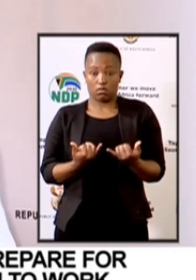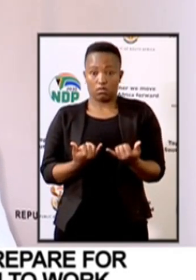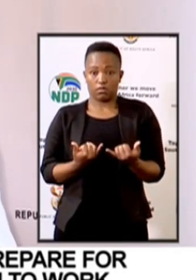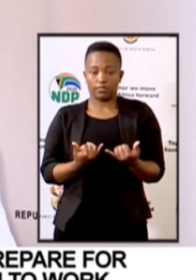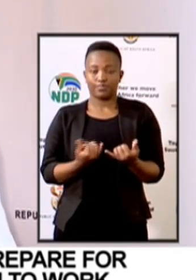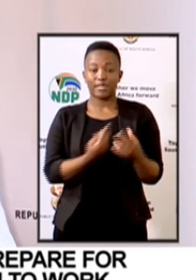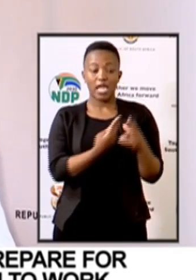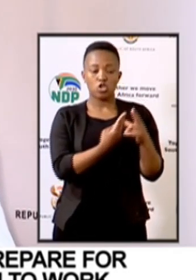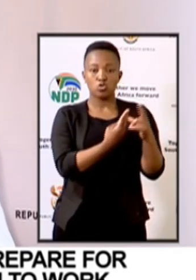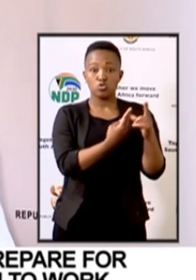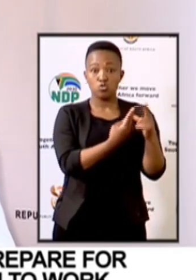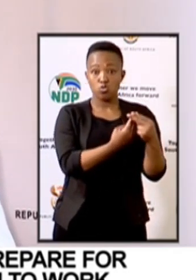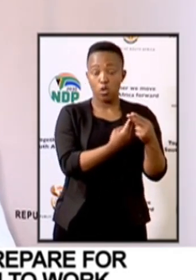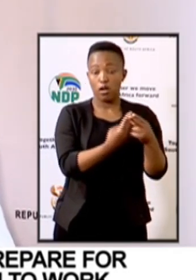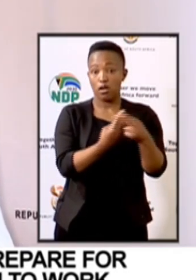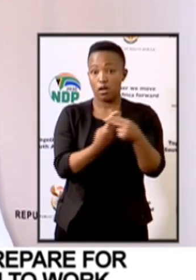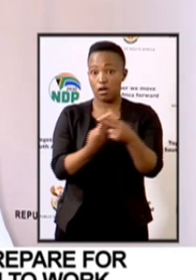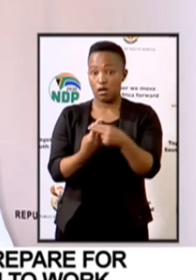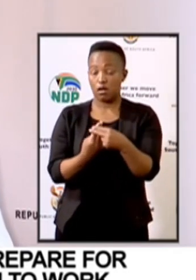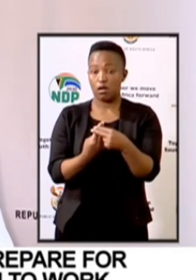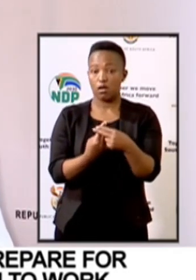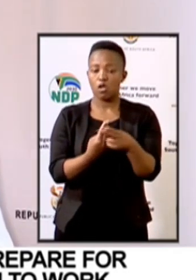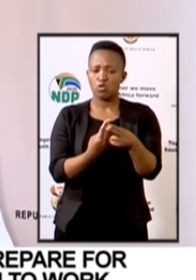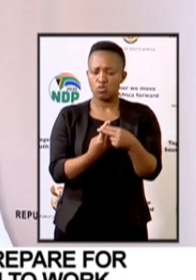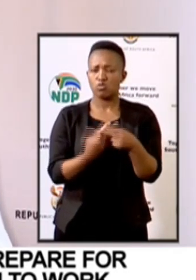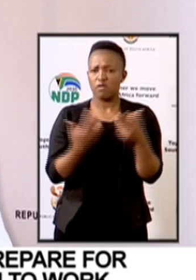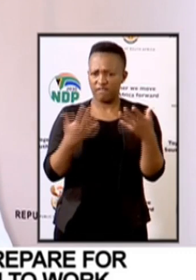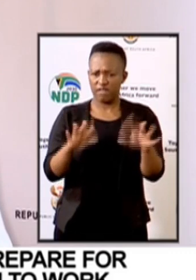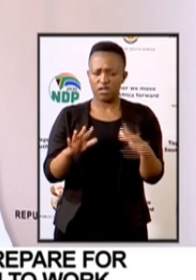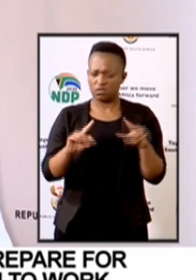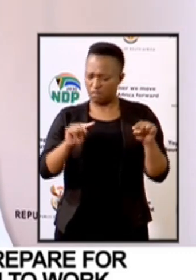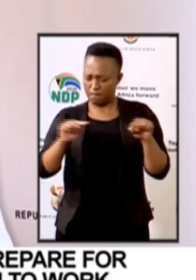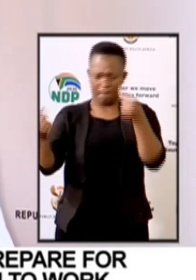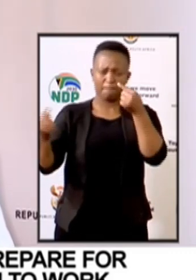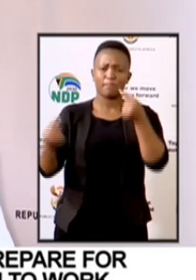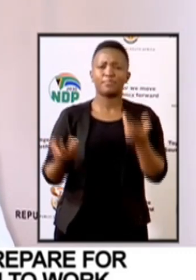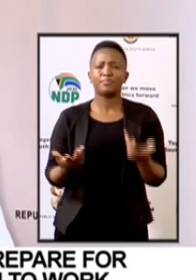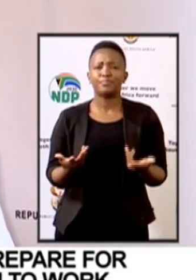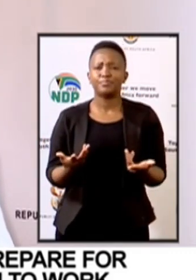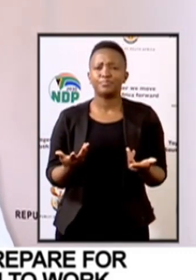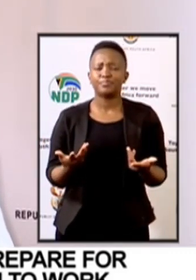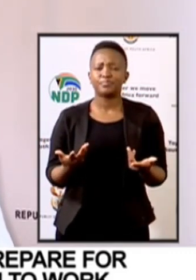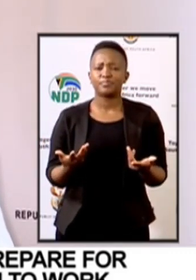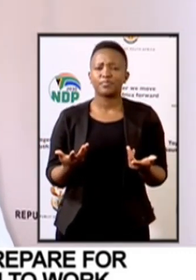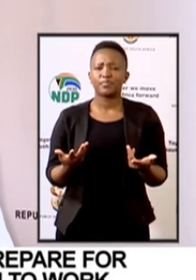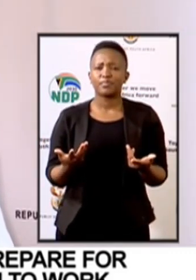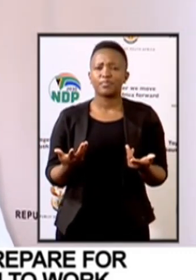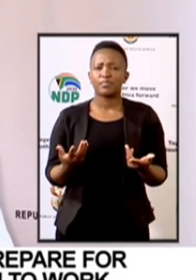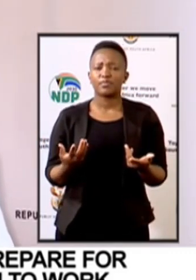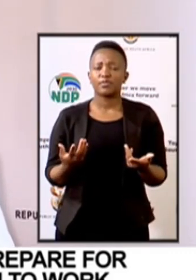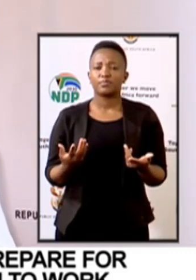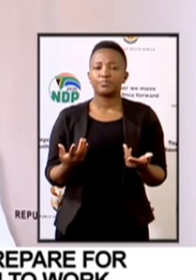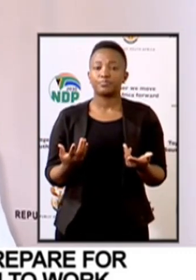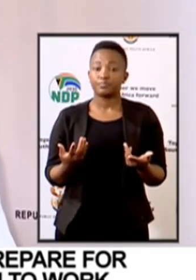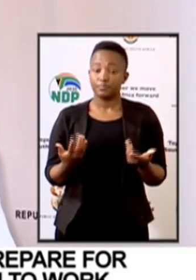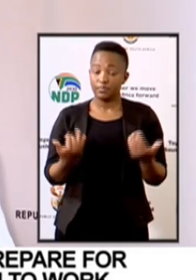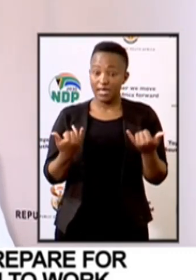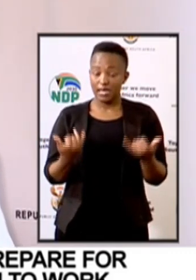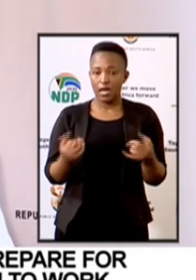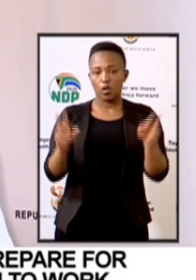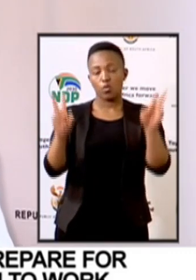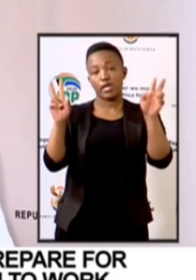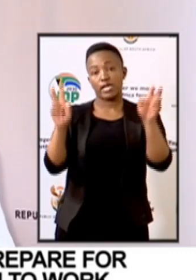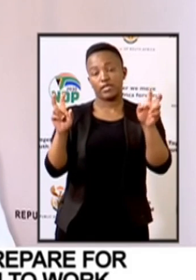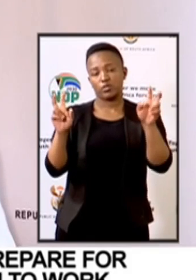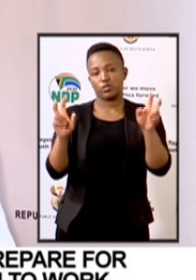organized labor has declared a dispute, and as such, this matter is sub